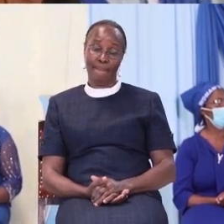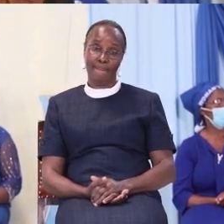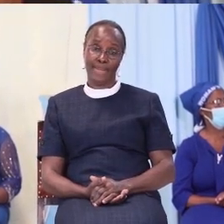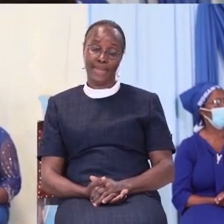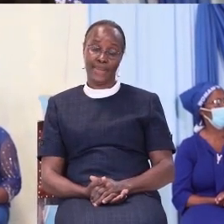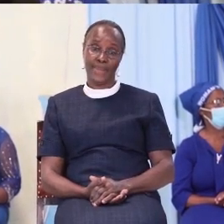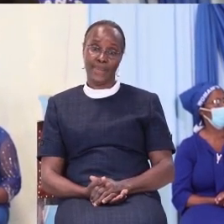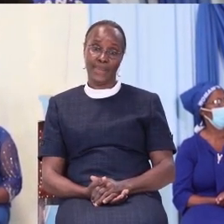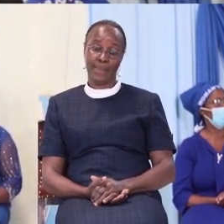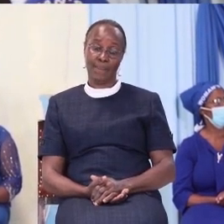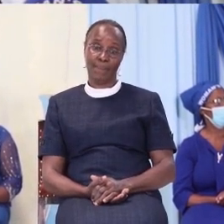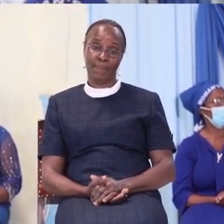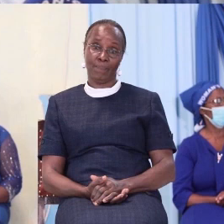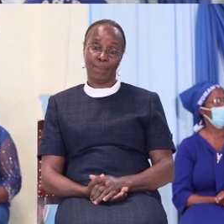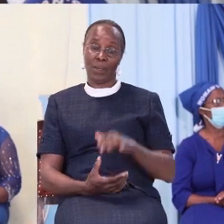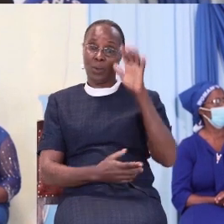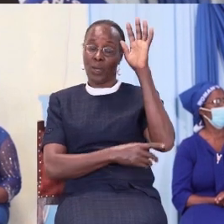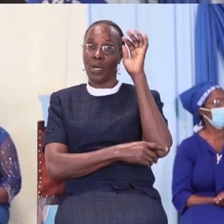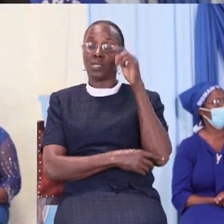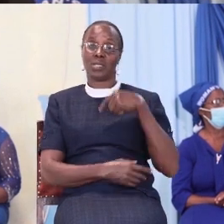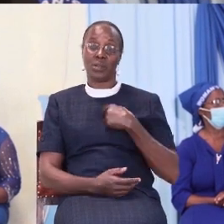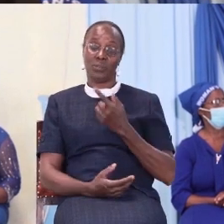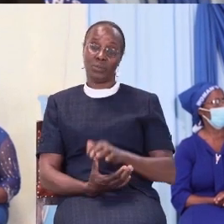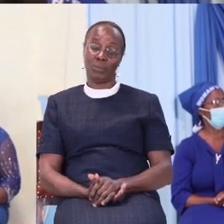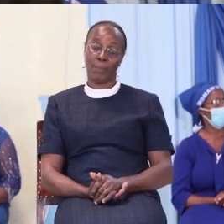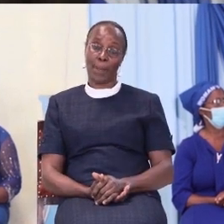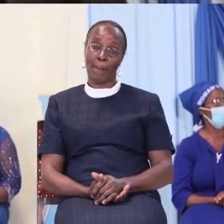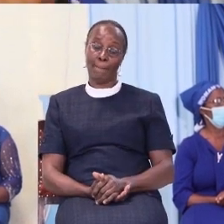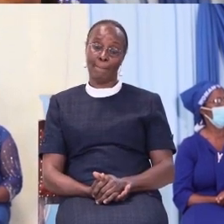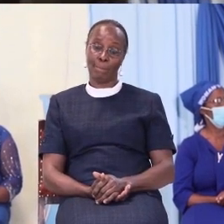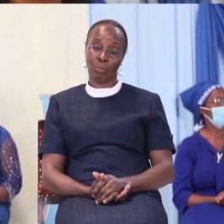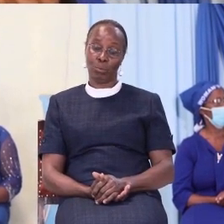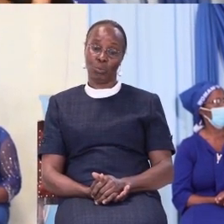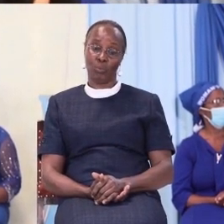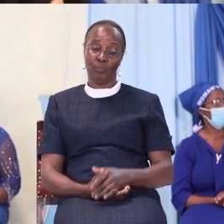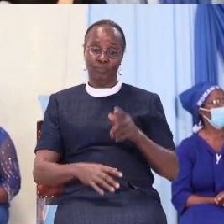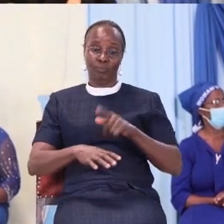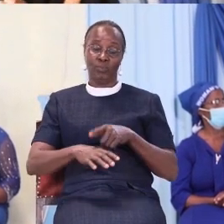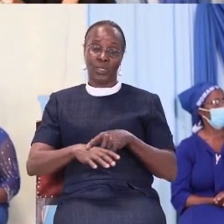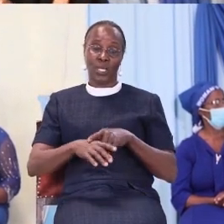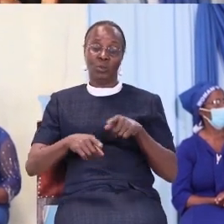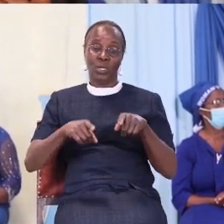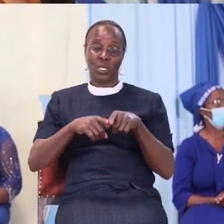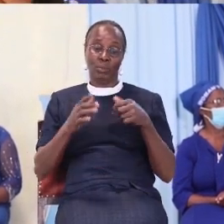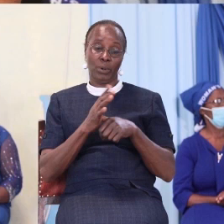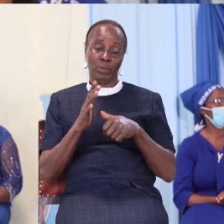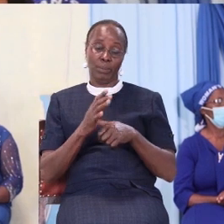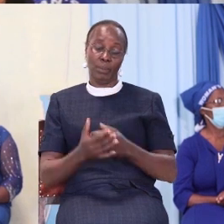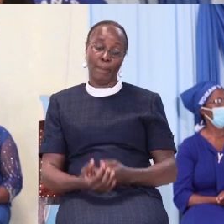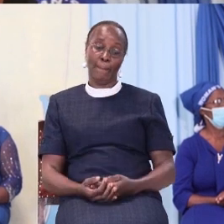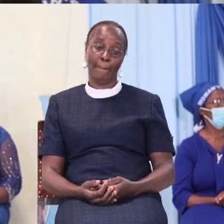And I want to ask ourselves today, when we are in such a situation,